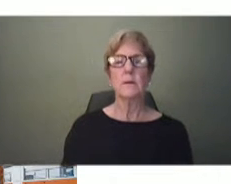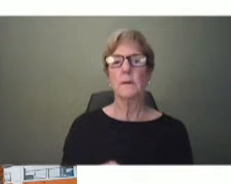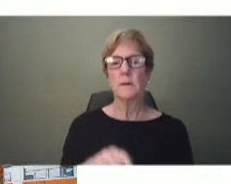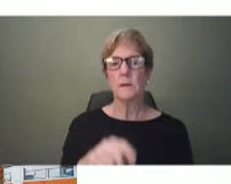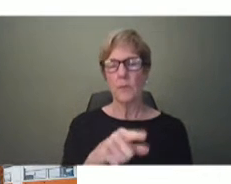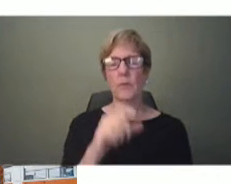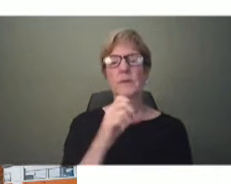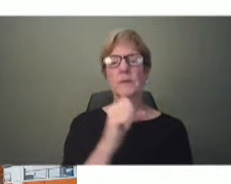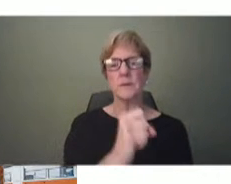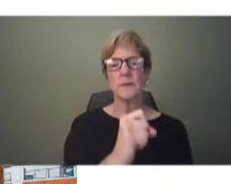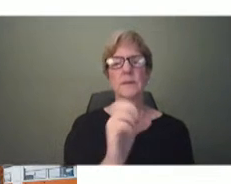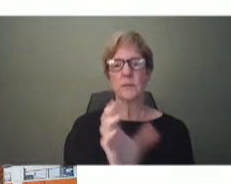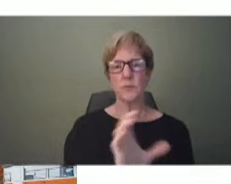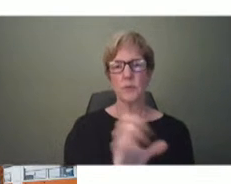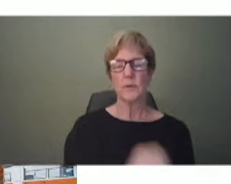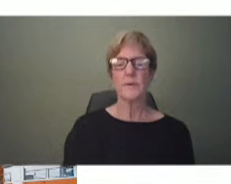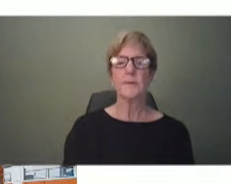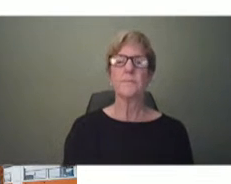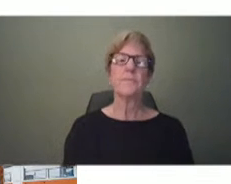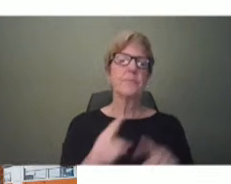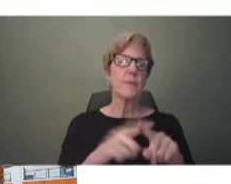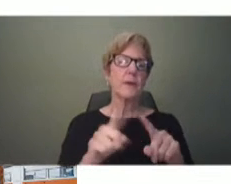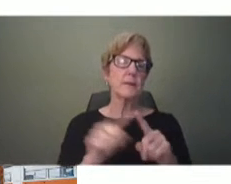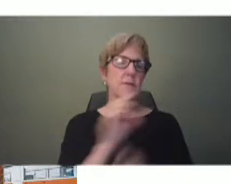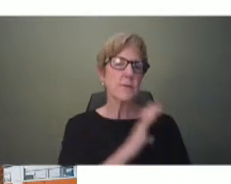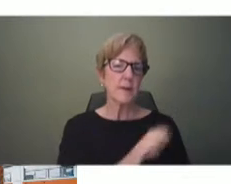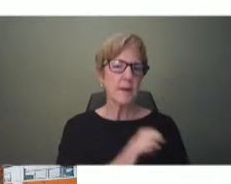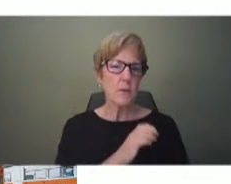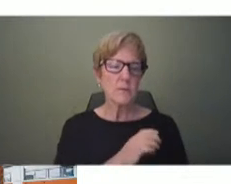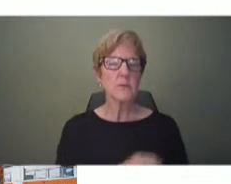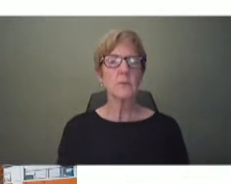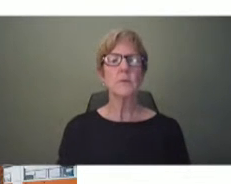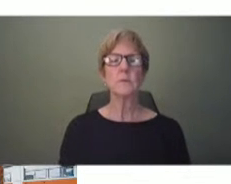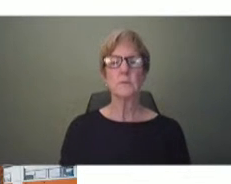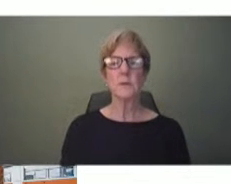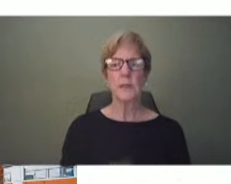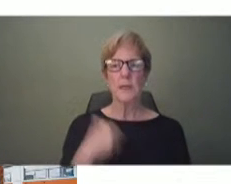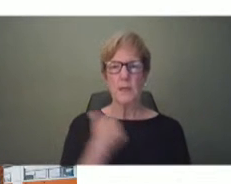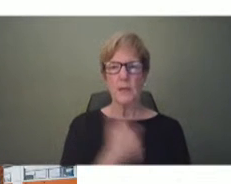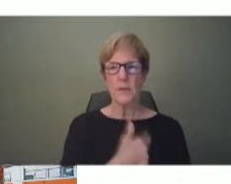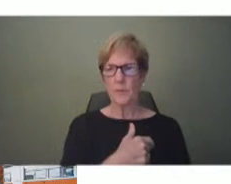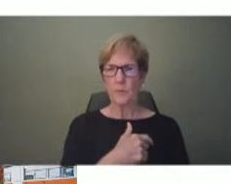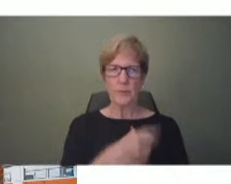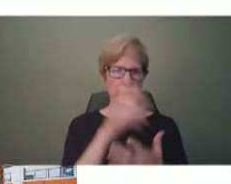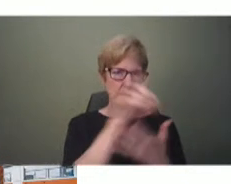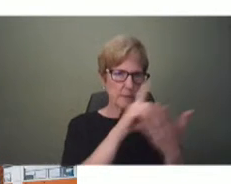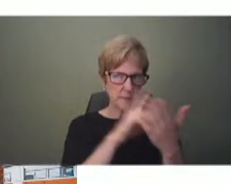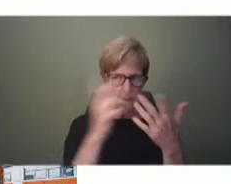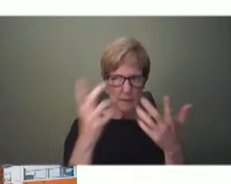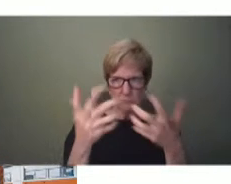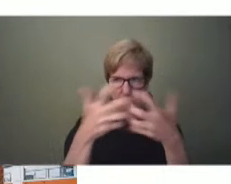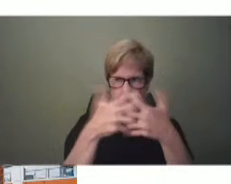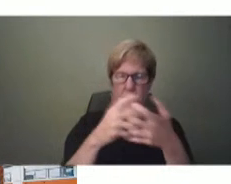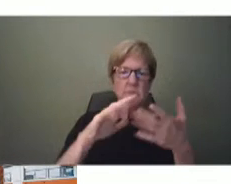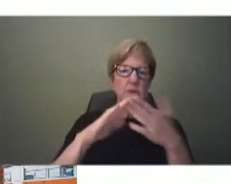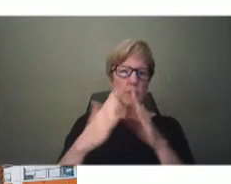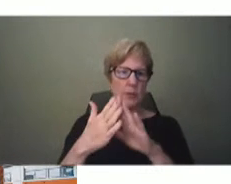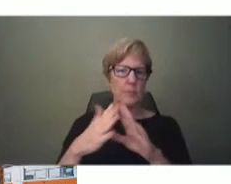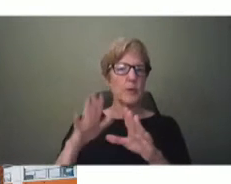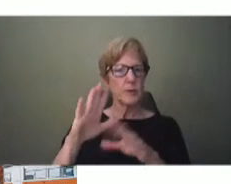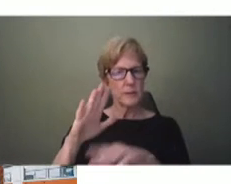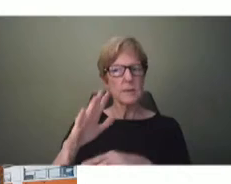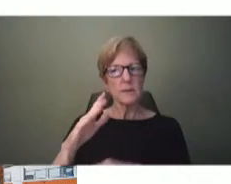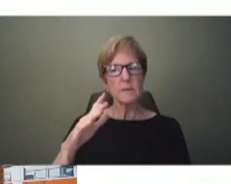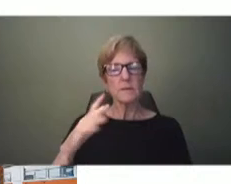Charlotte shows different characters it shows that we basically adapt our design to the communities that within which we work in